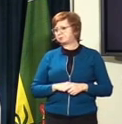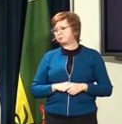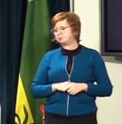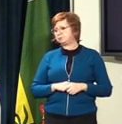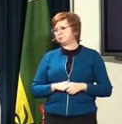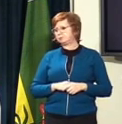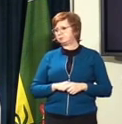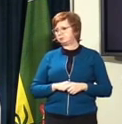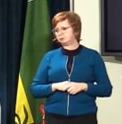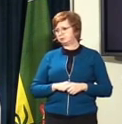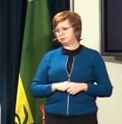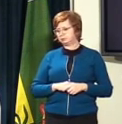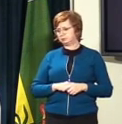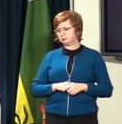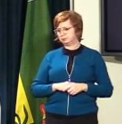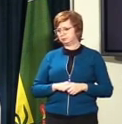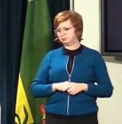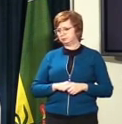When we're looking at a